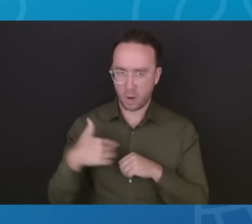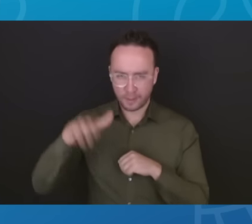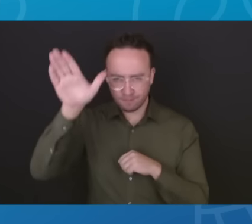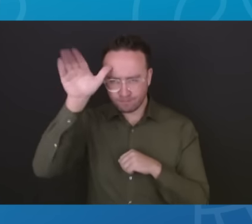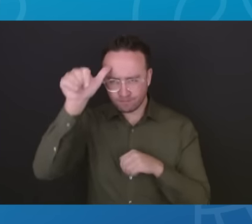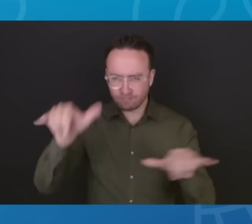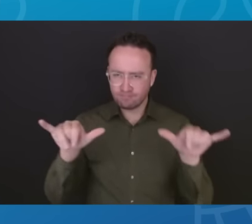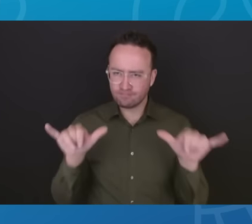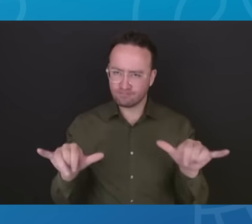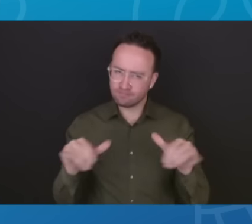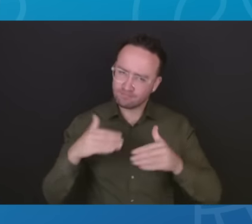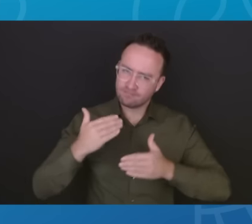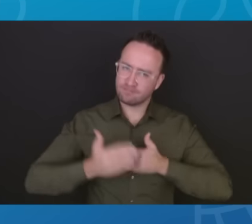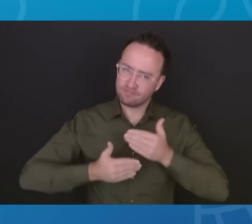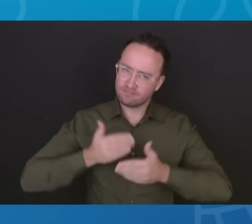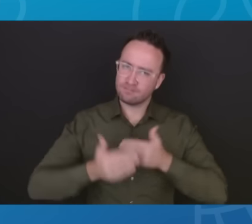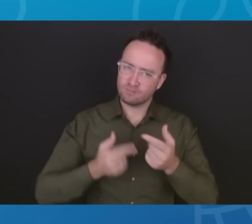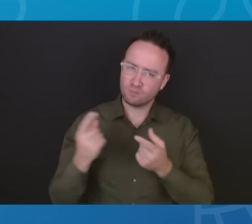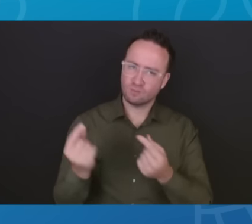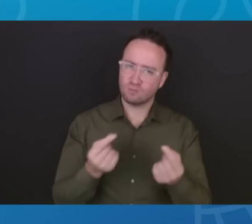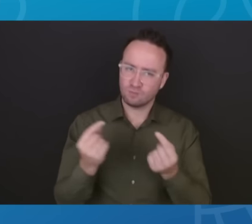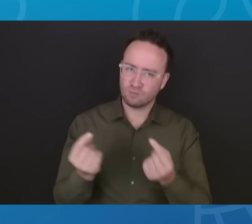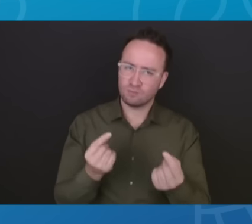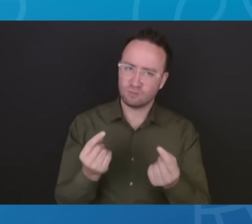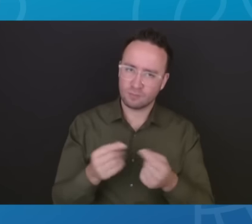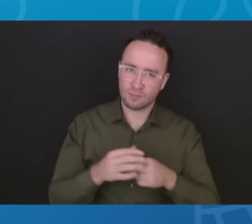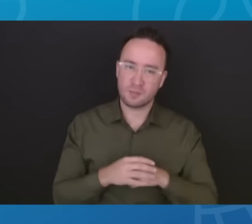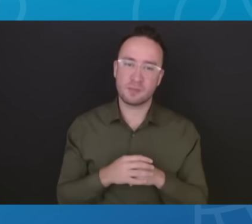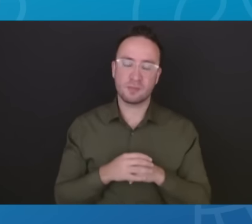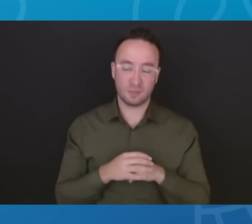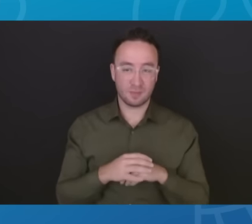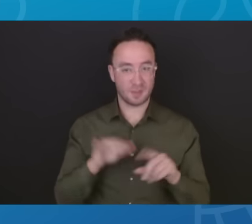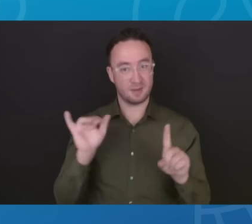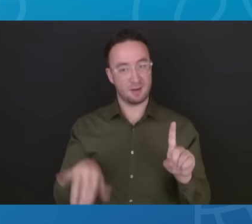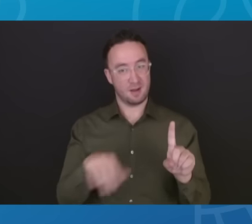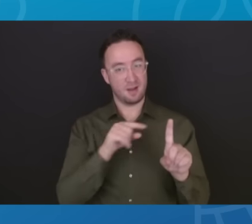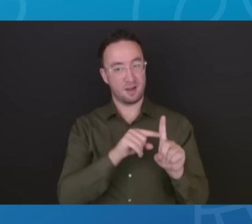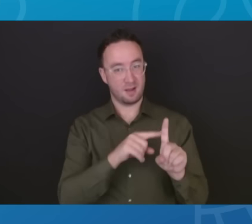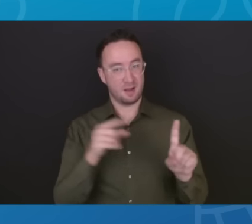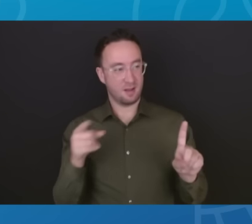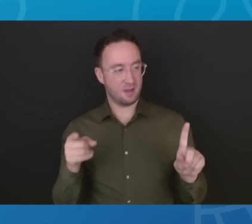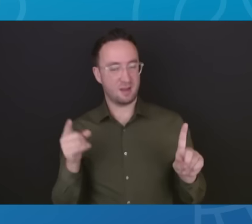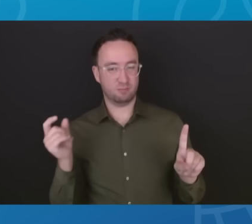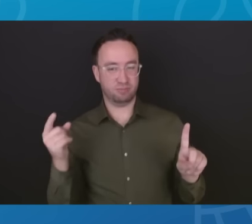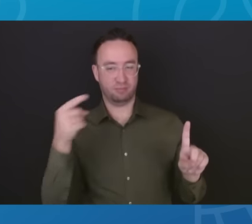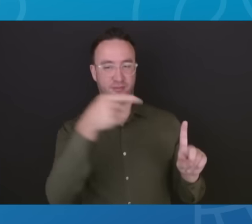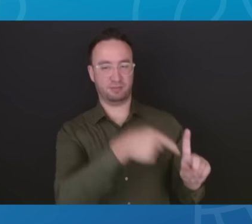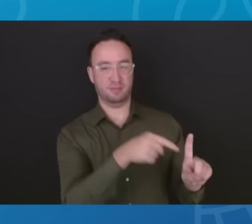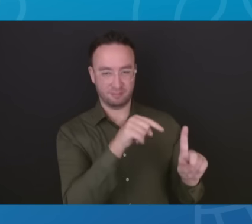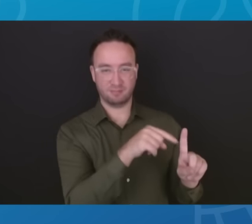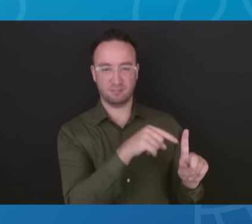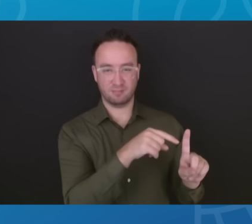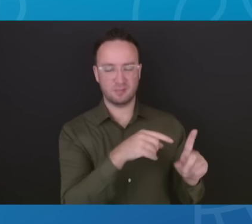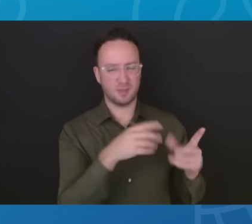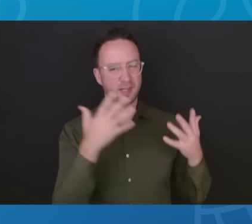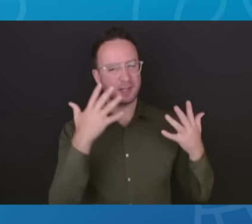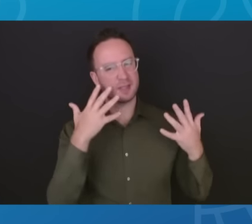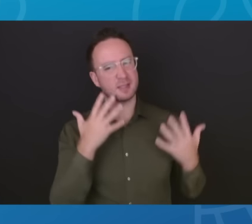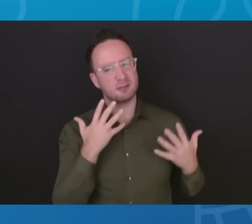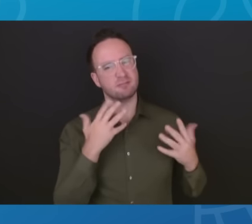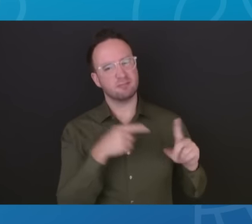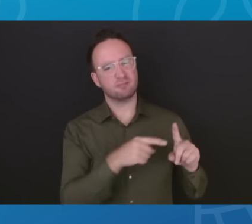continues today, with tragic consequences for the Palestinian people. As the Secretary said in his statement this morning, the United States